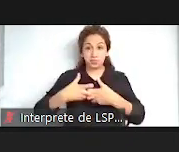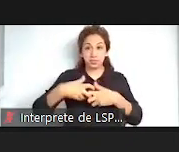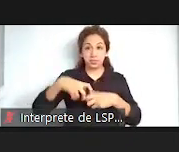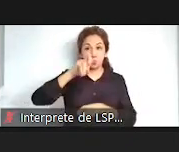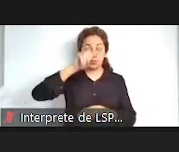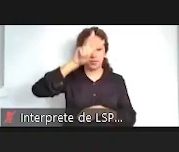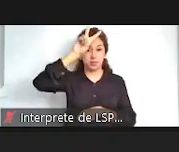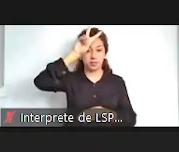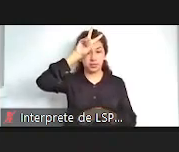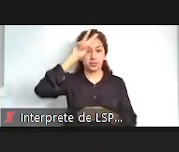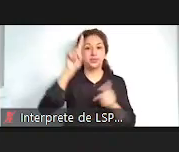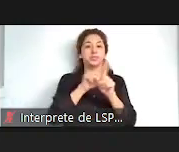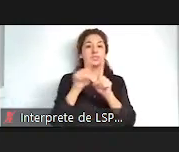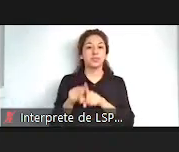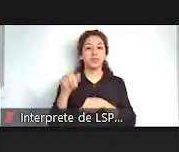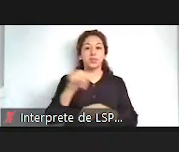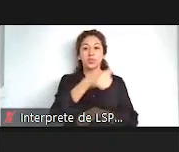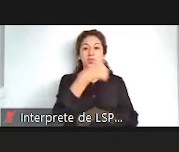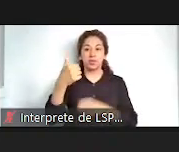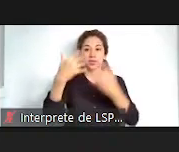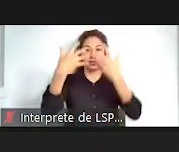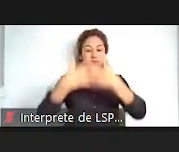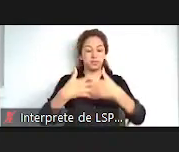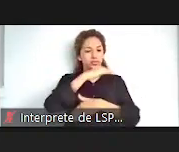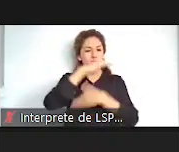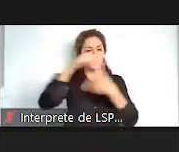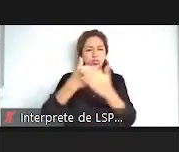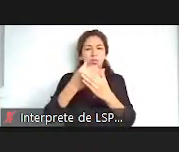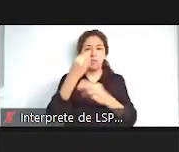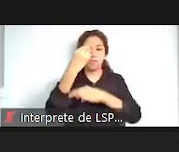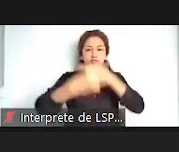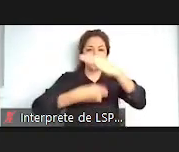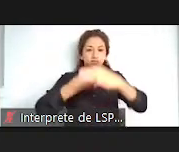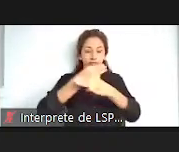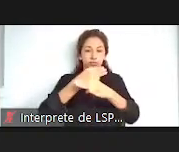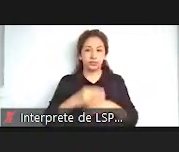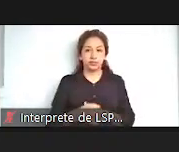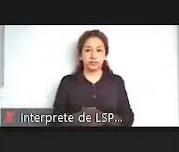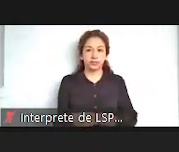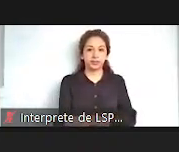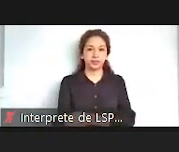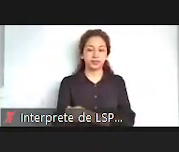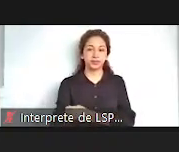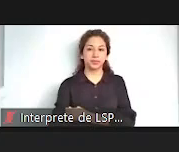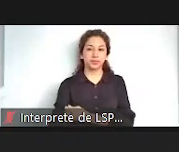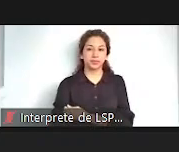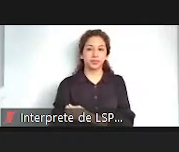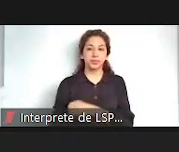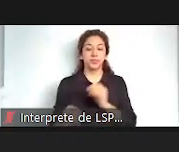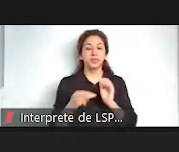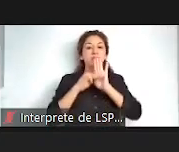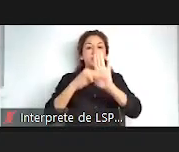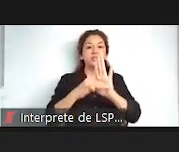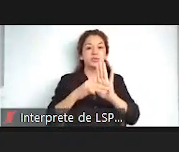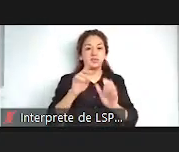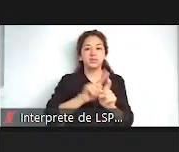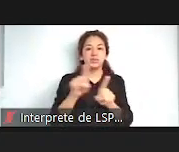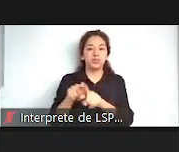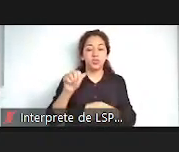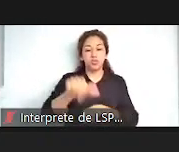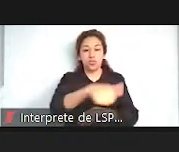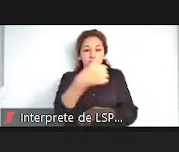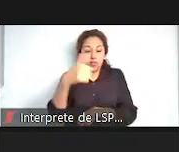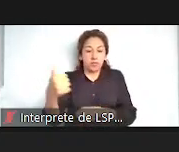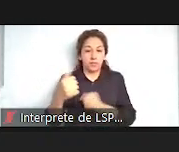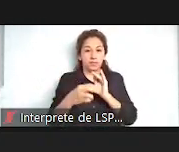companies we are a great market for other companies in the world and that also has um attraction and a